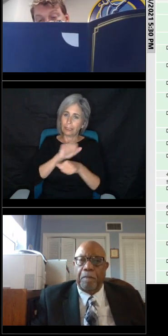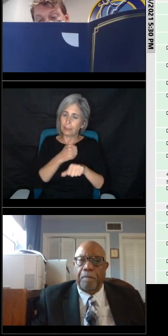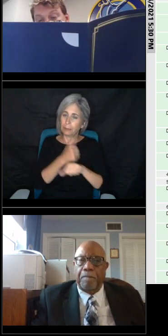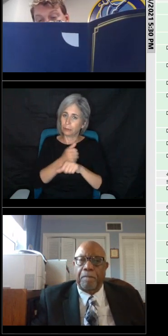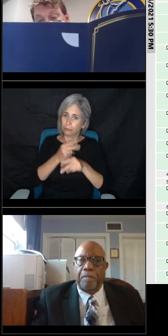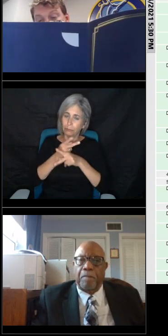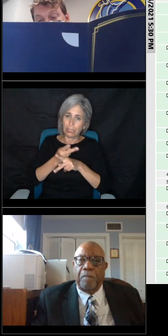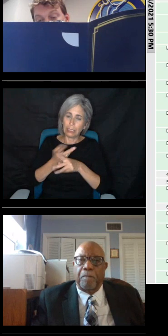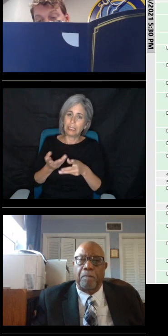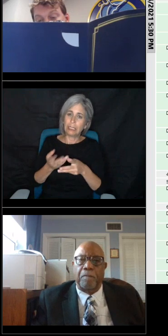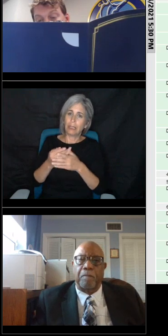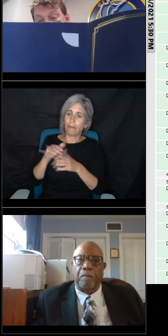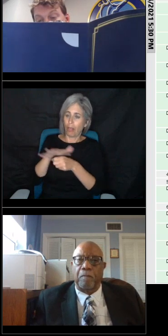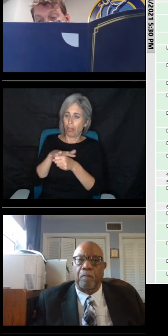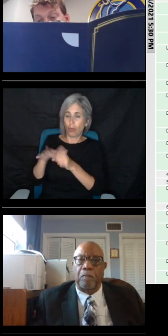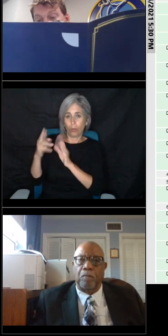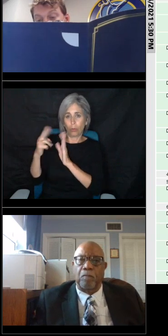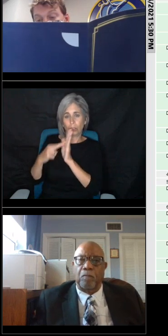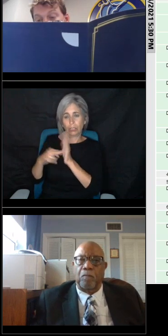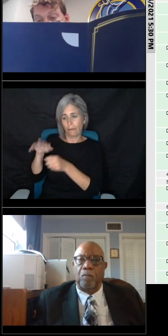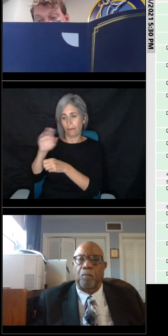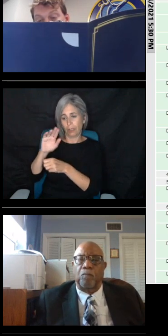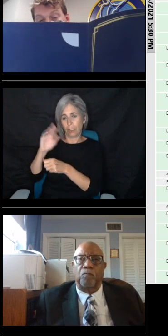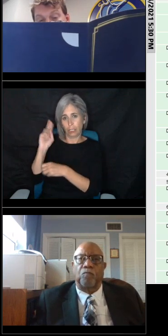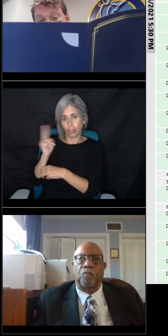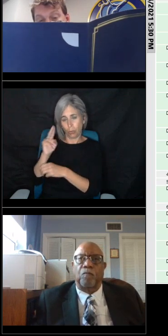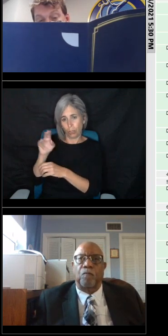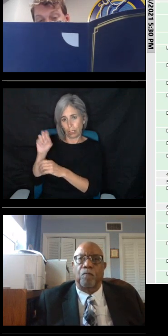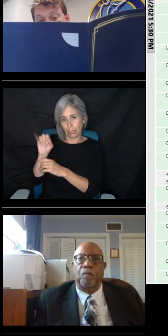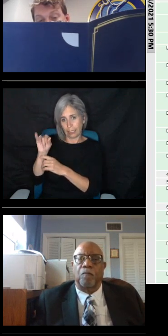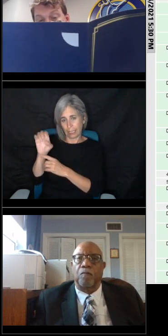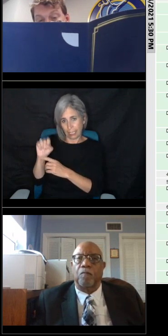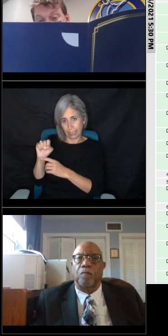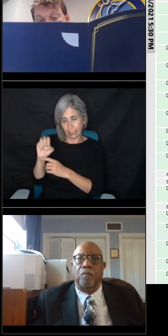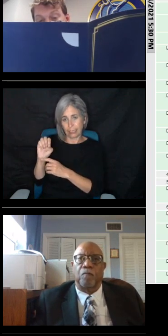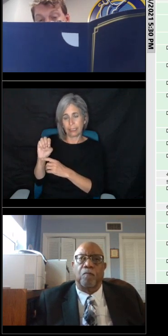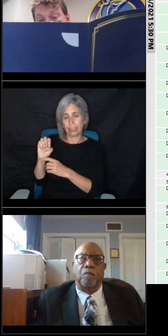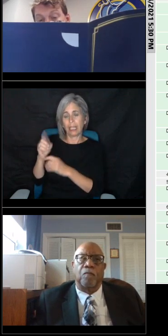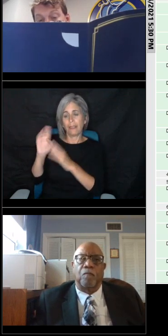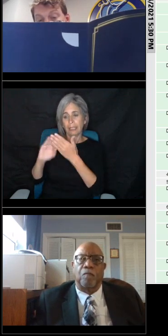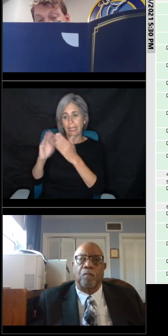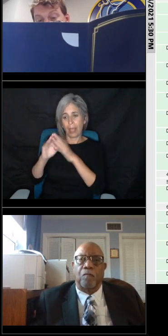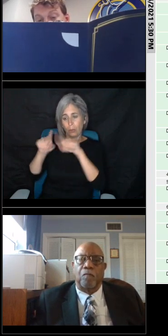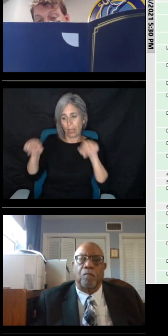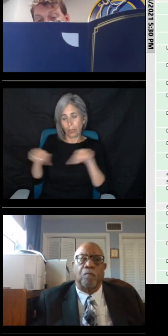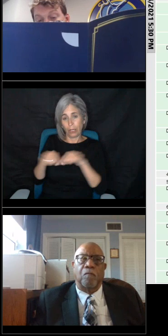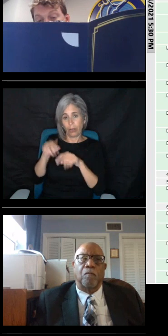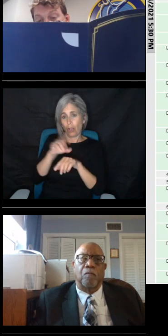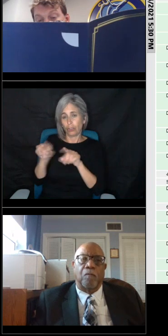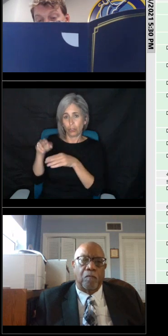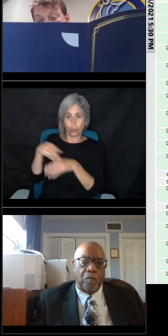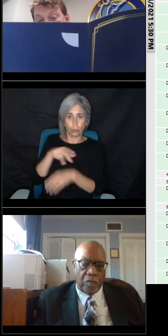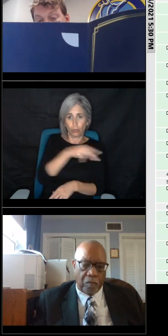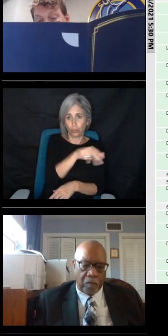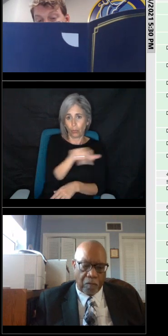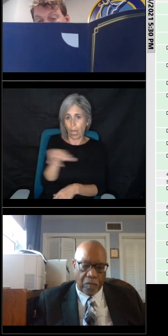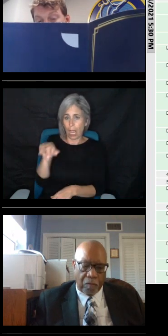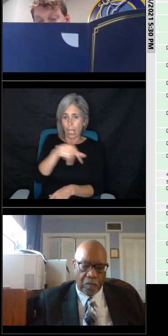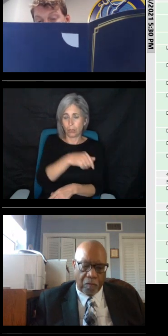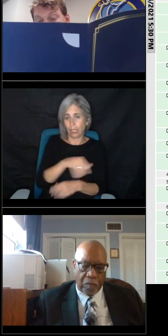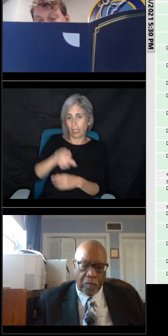local registry of historic sites, establishment of heritage trails in the downtown area as well as along Martin Luther King Jr.